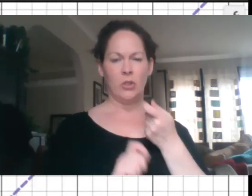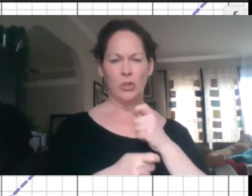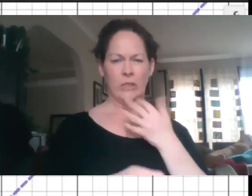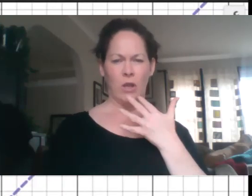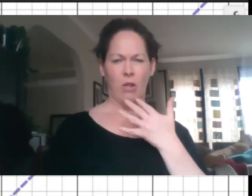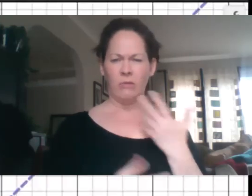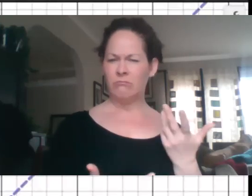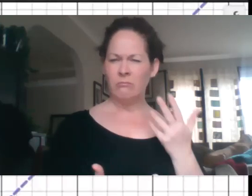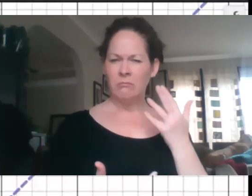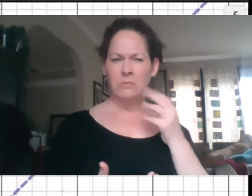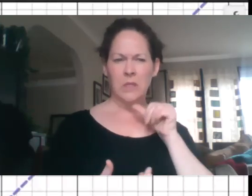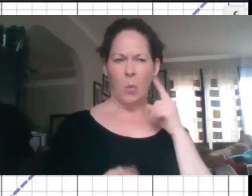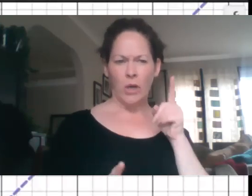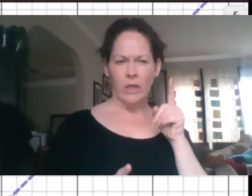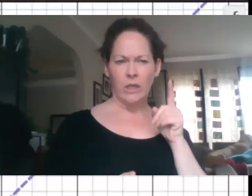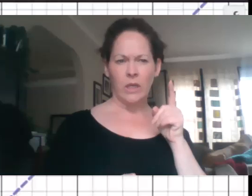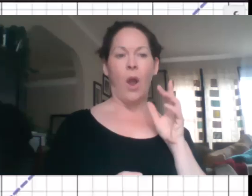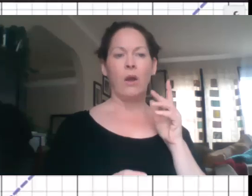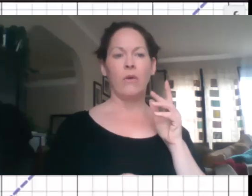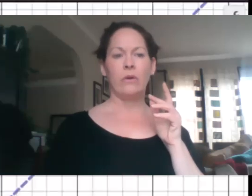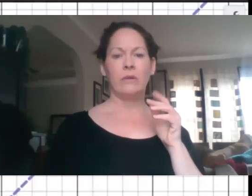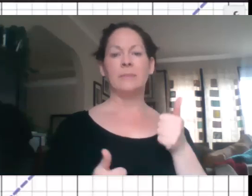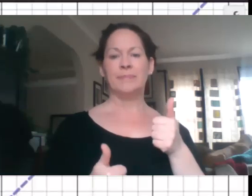I'll try to change it to red. There we go.